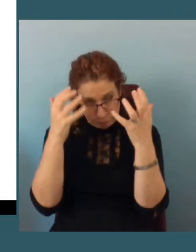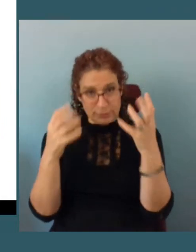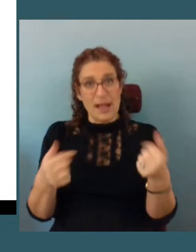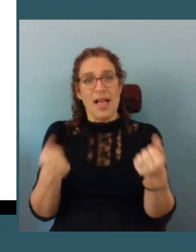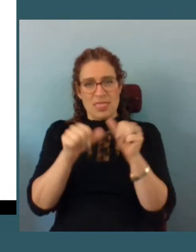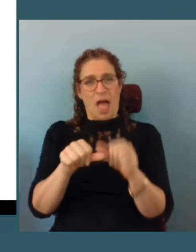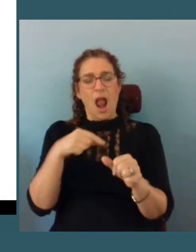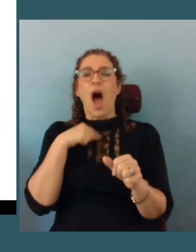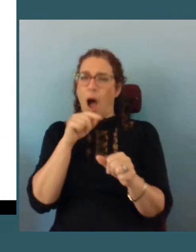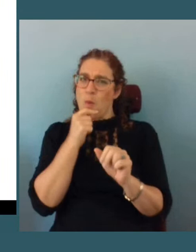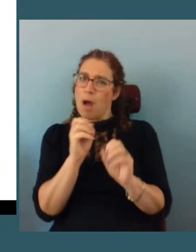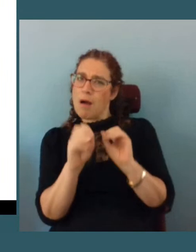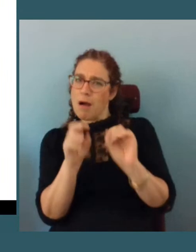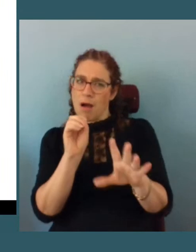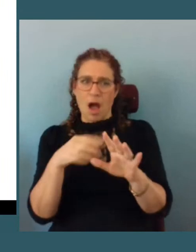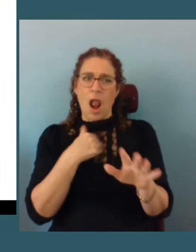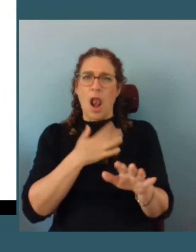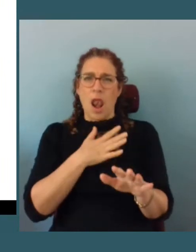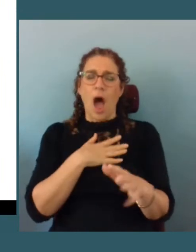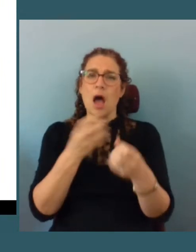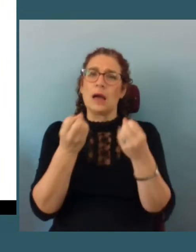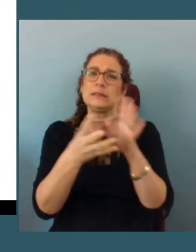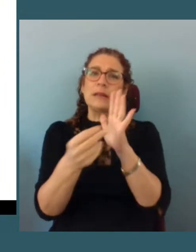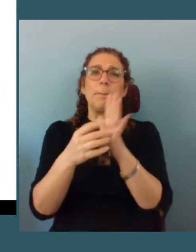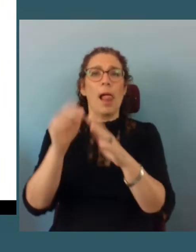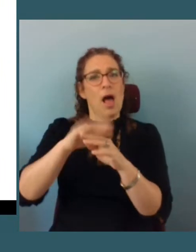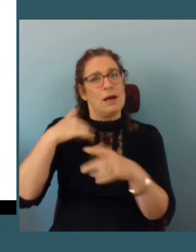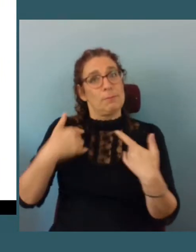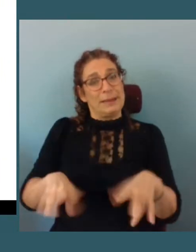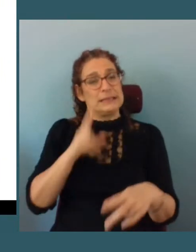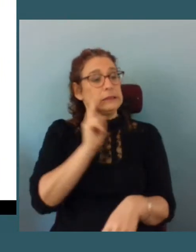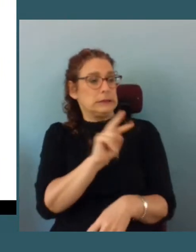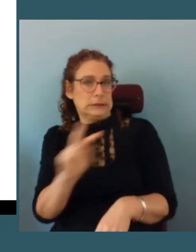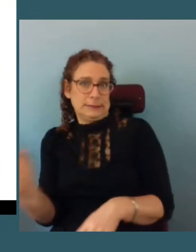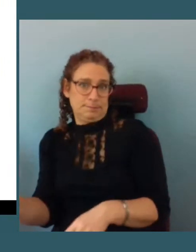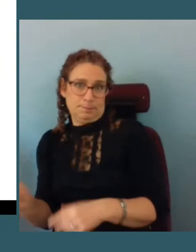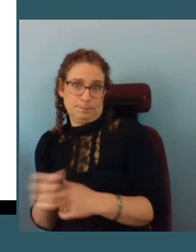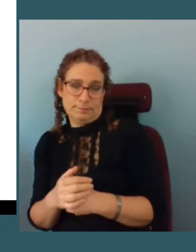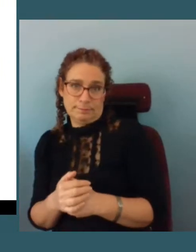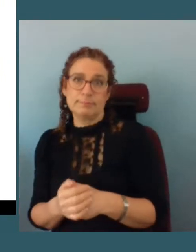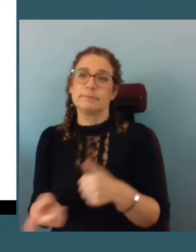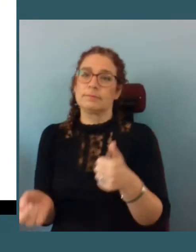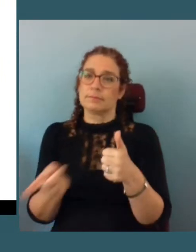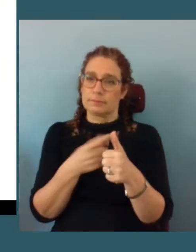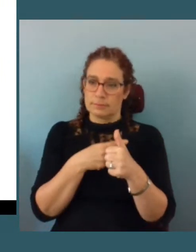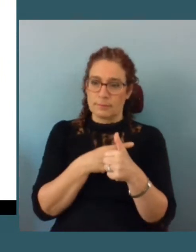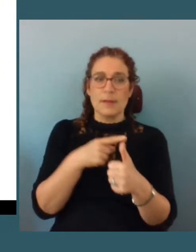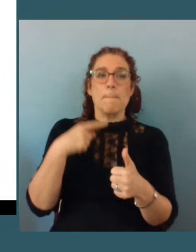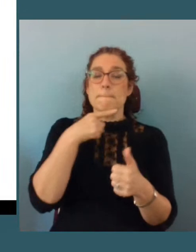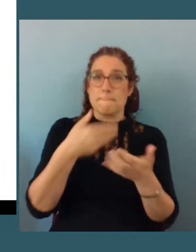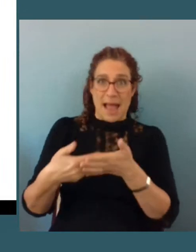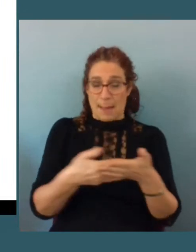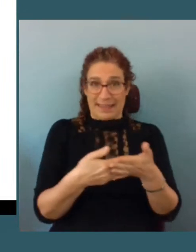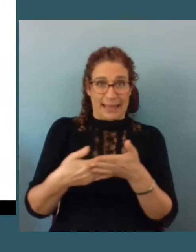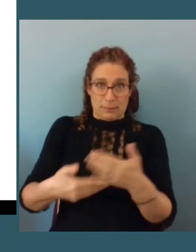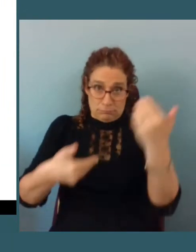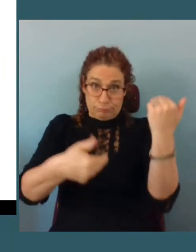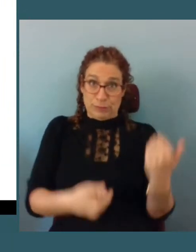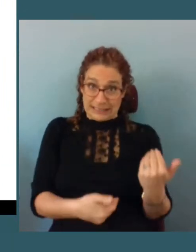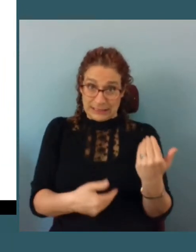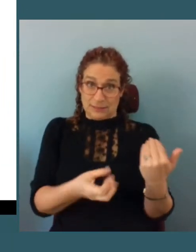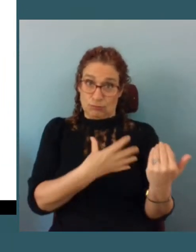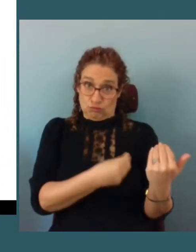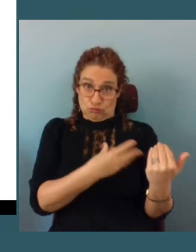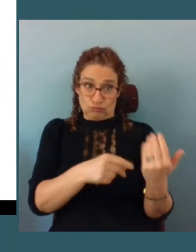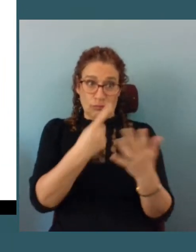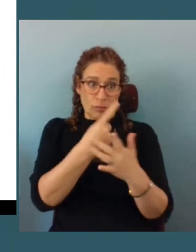examples of cases I've seen in the last few years. So a baby who's exclusively breastfed has got mild eczema from 4 months